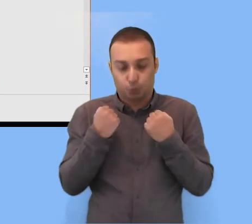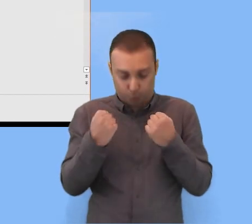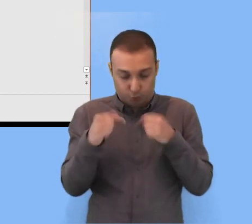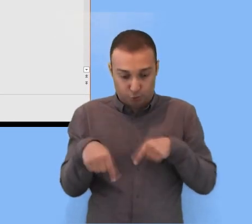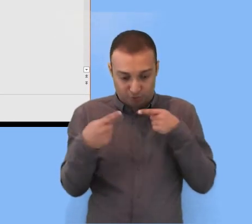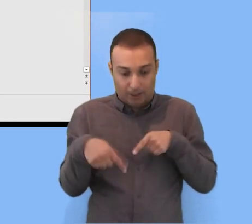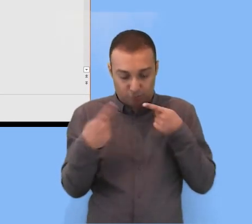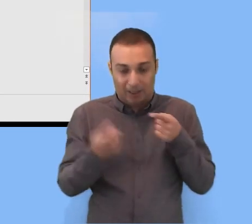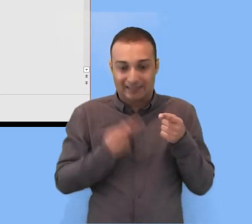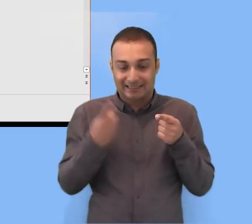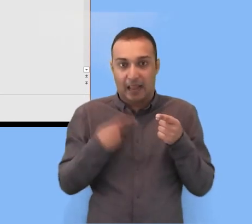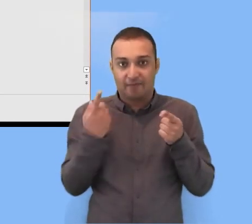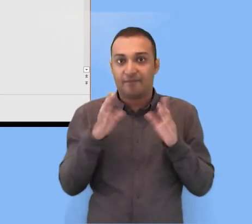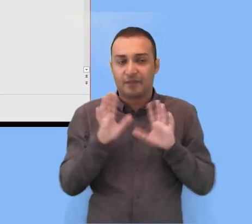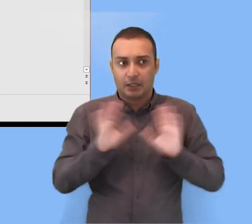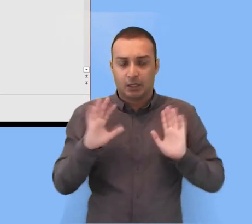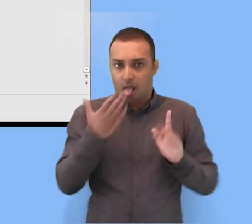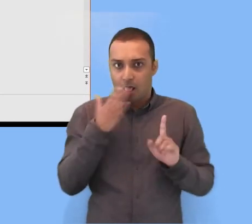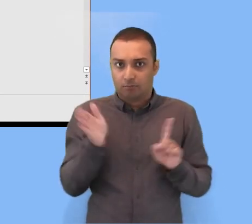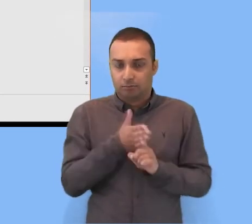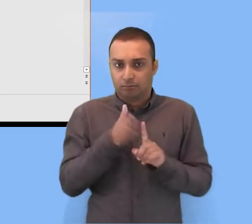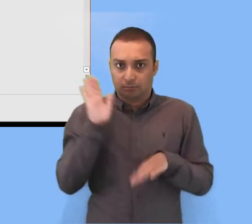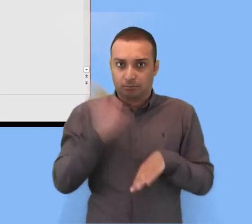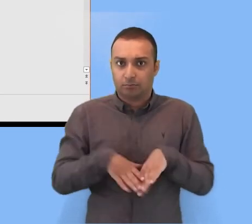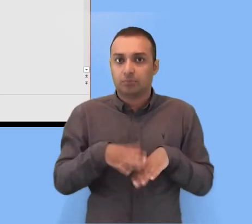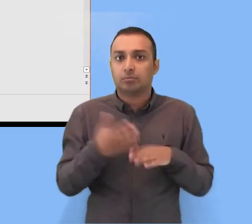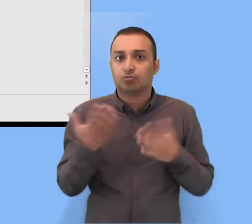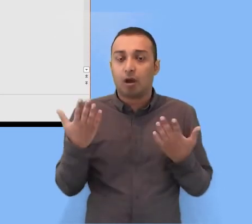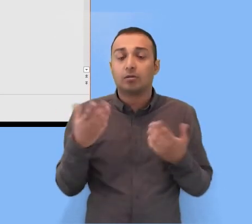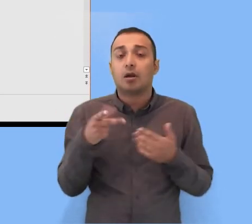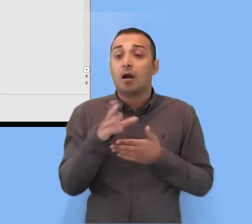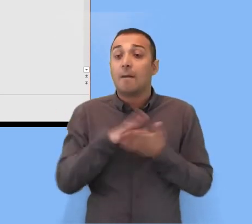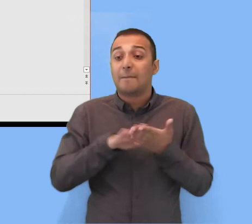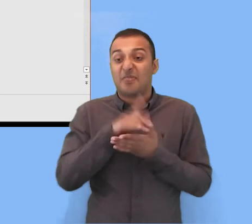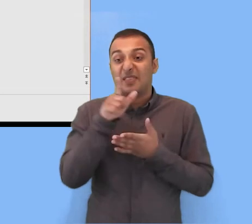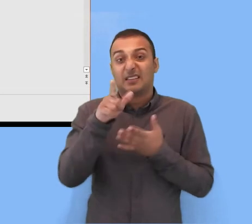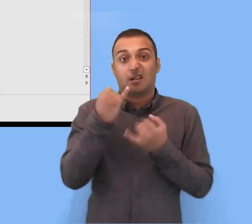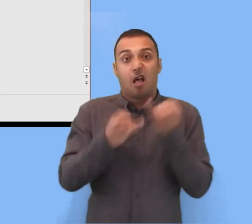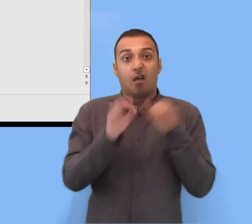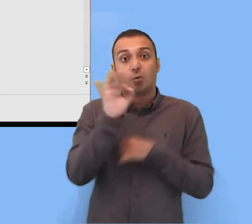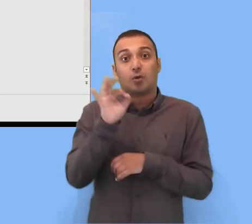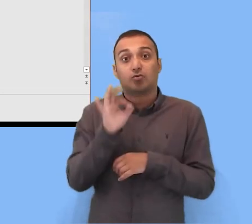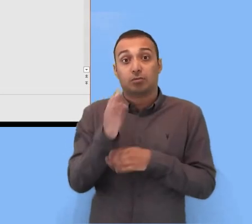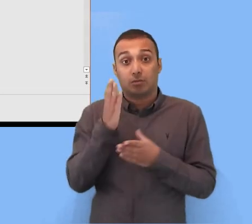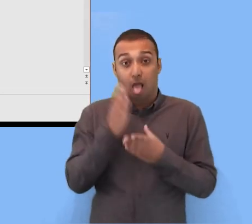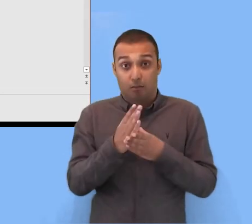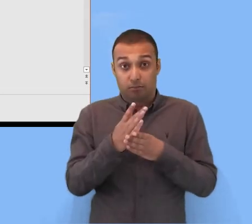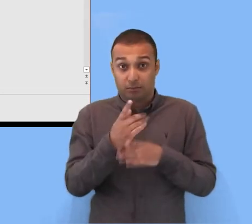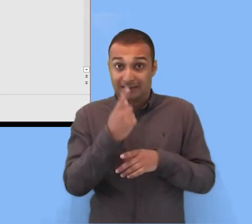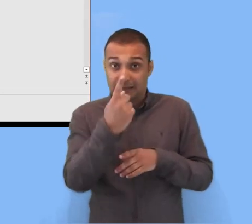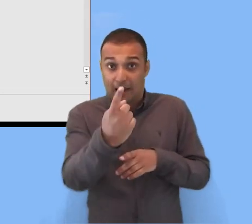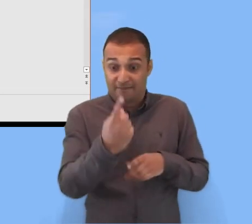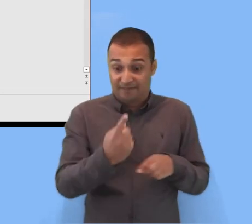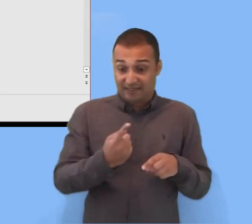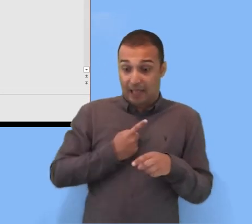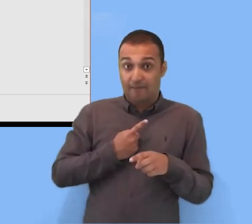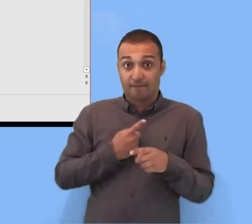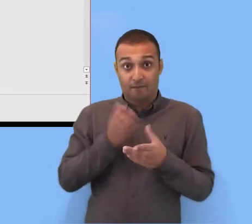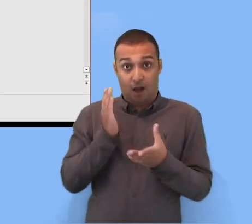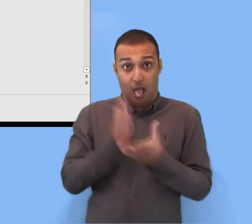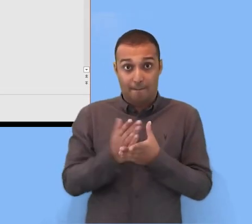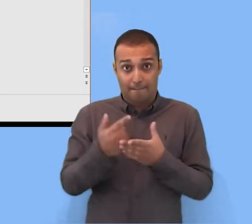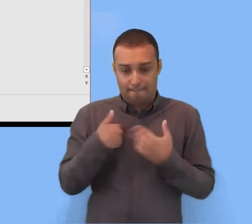ourselves about our assumptions, about things that are just taken for as, you know, common sense or just general